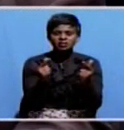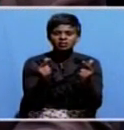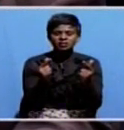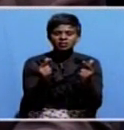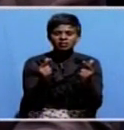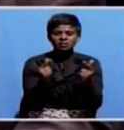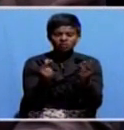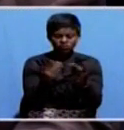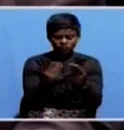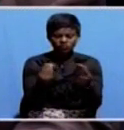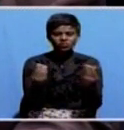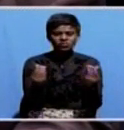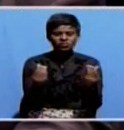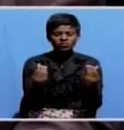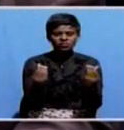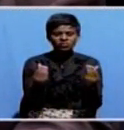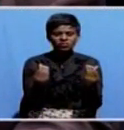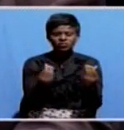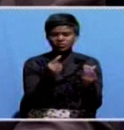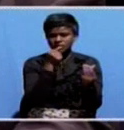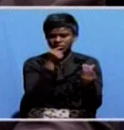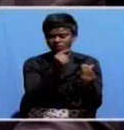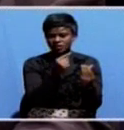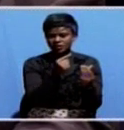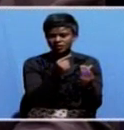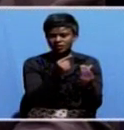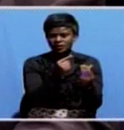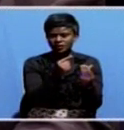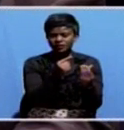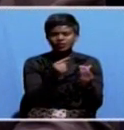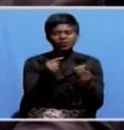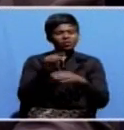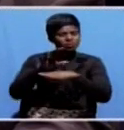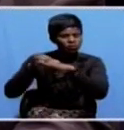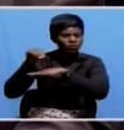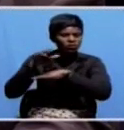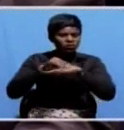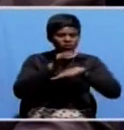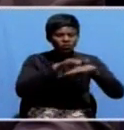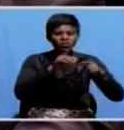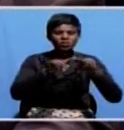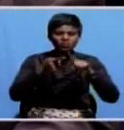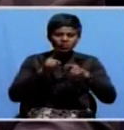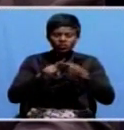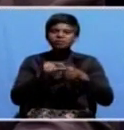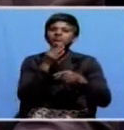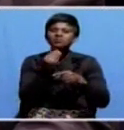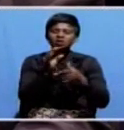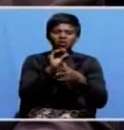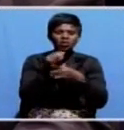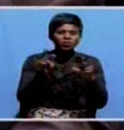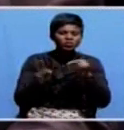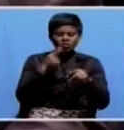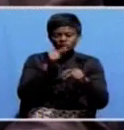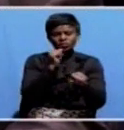And very few of them would say, hey, old friends of Chiluba or those who worked with him,